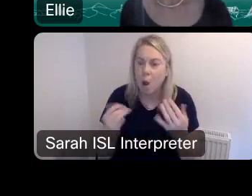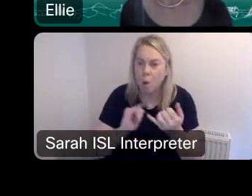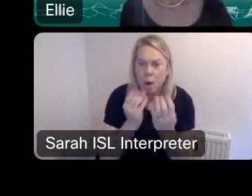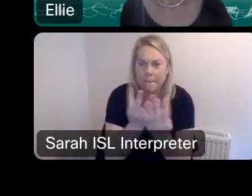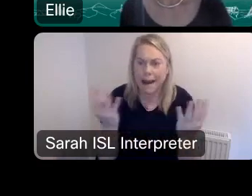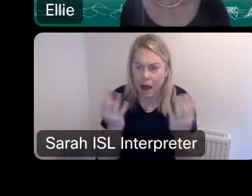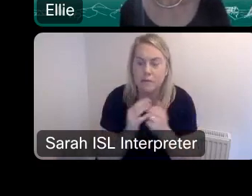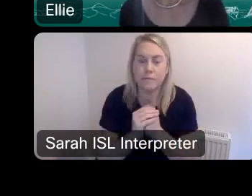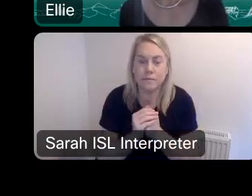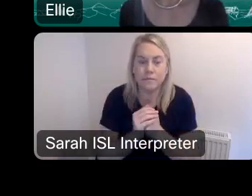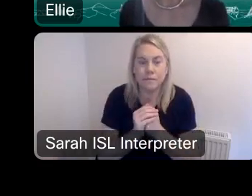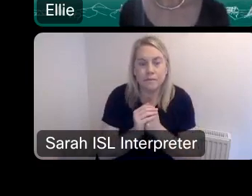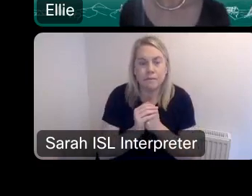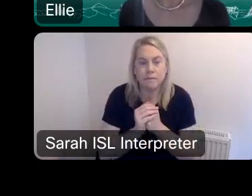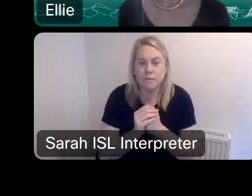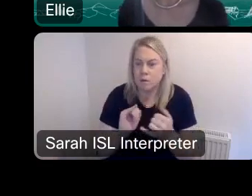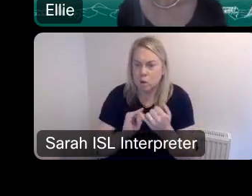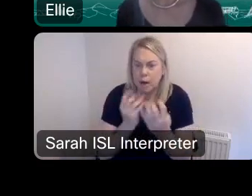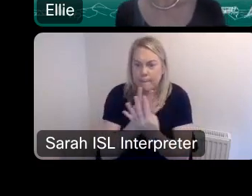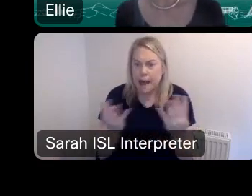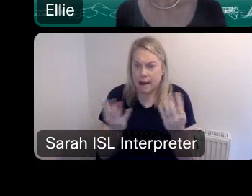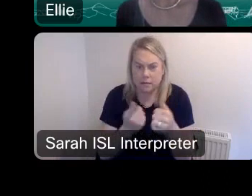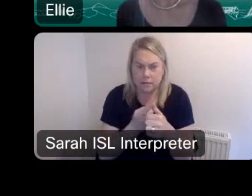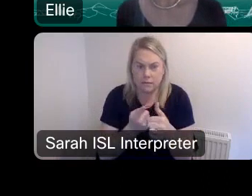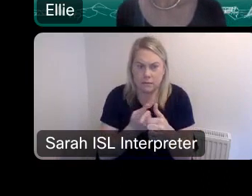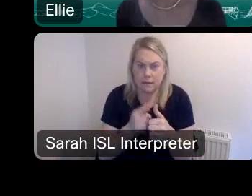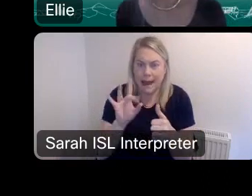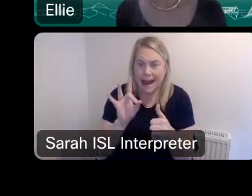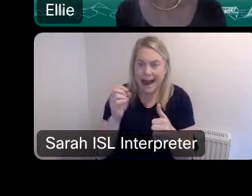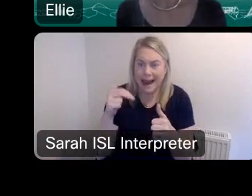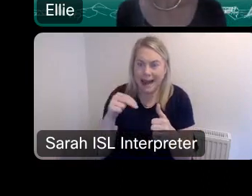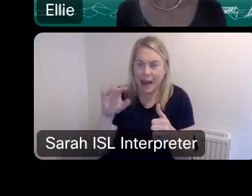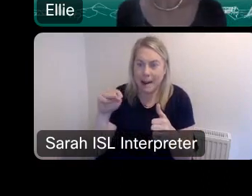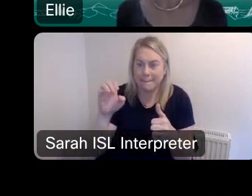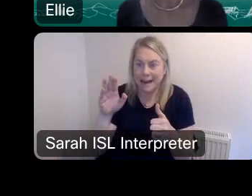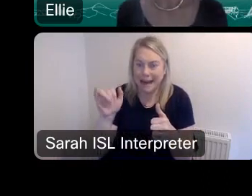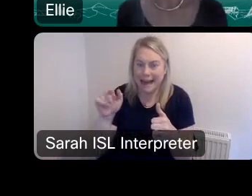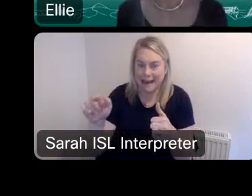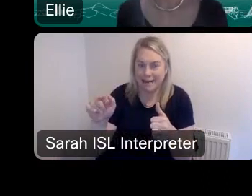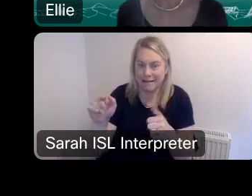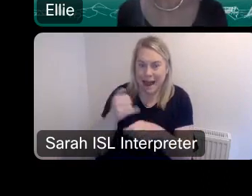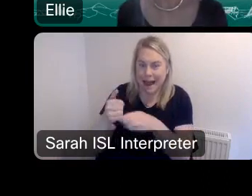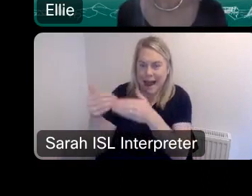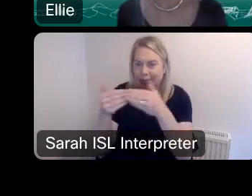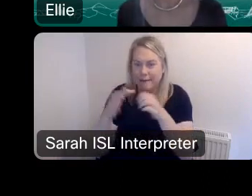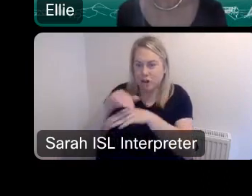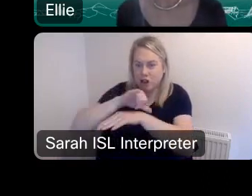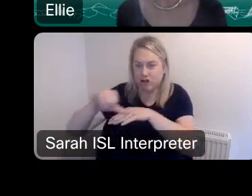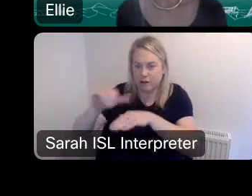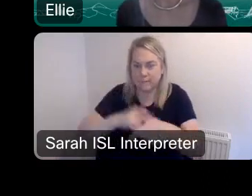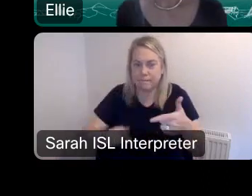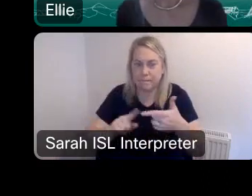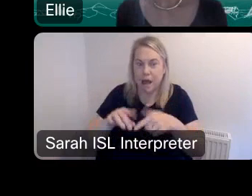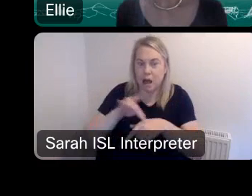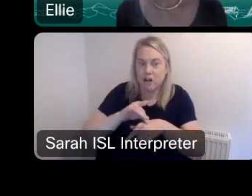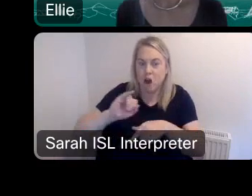panelists. Our speakers today are Mr. Ken Mealy, the National Clinical Lead for Surgery, Dr.